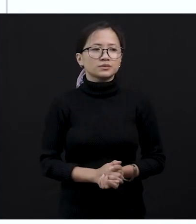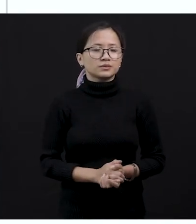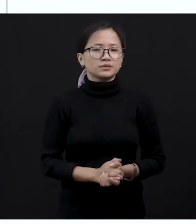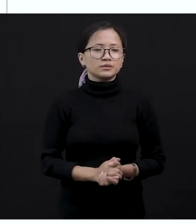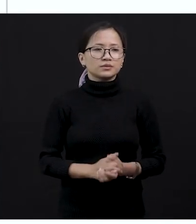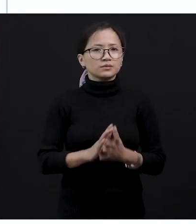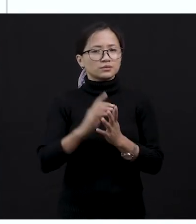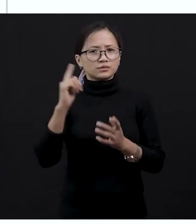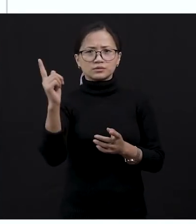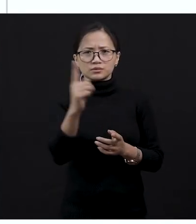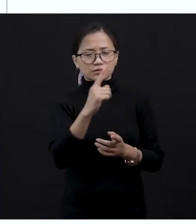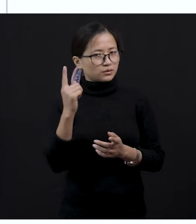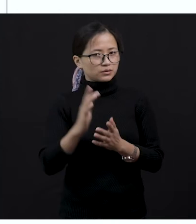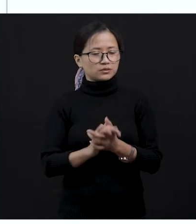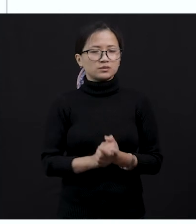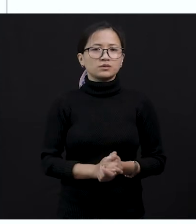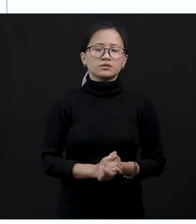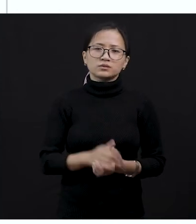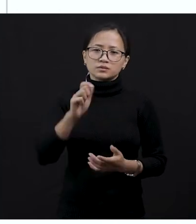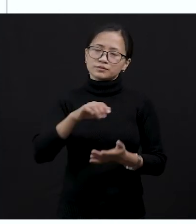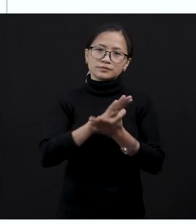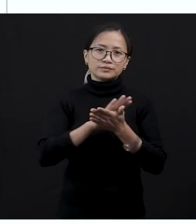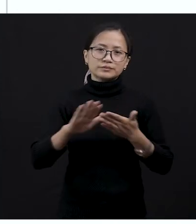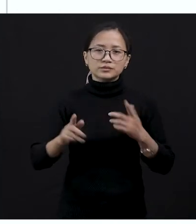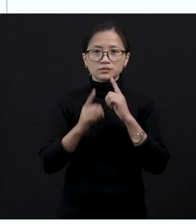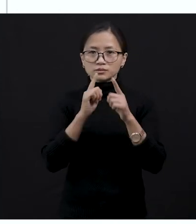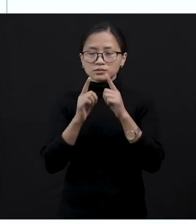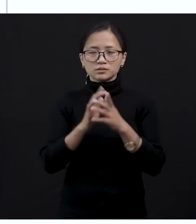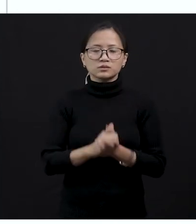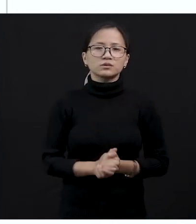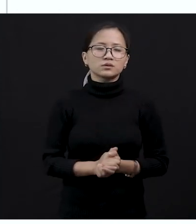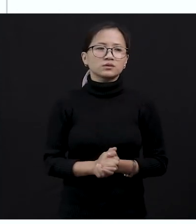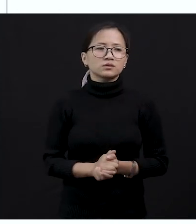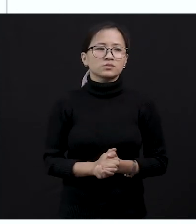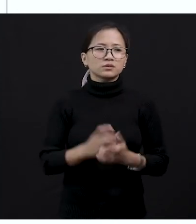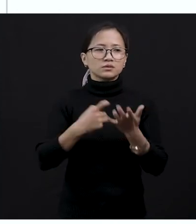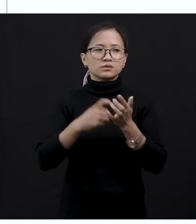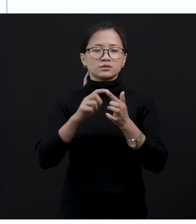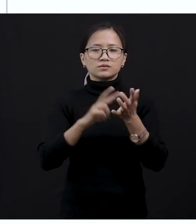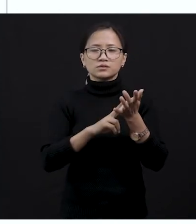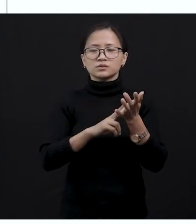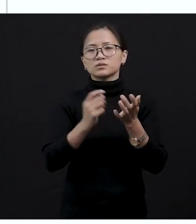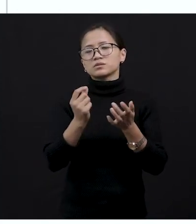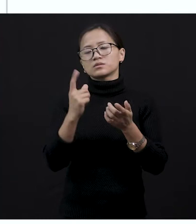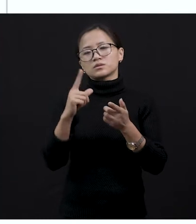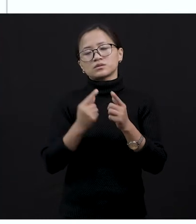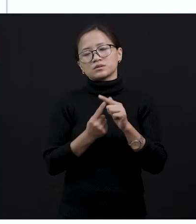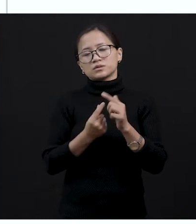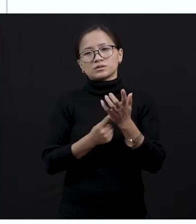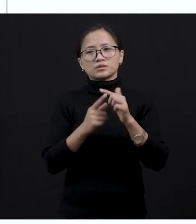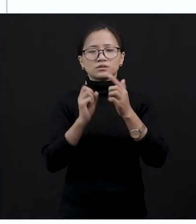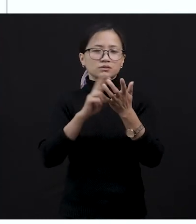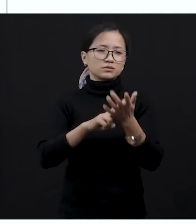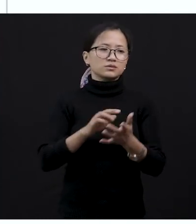One was rotation, which I have just finished explaining. Now the second one is revolution. Now here,